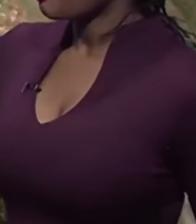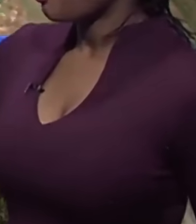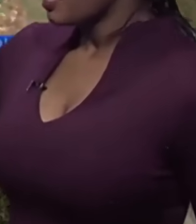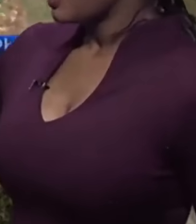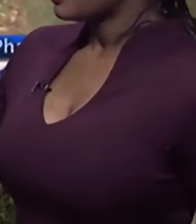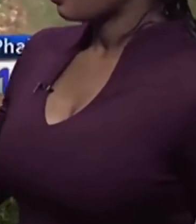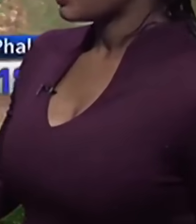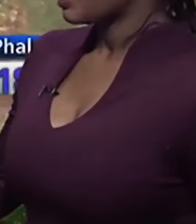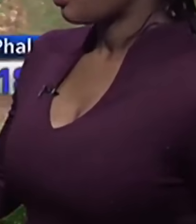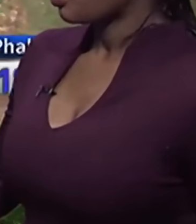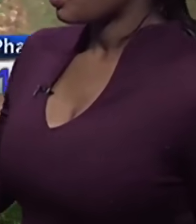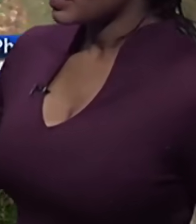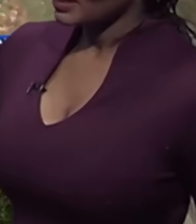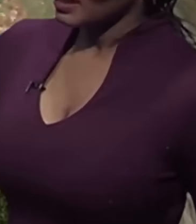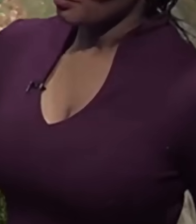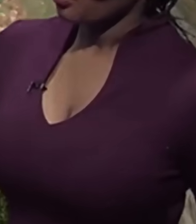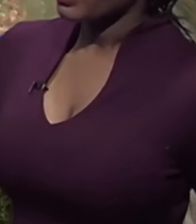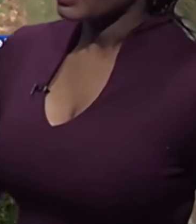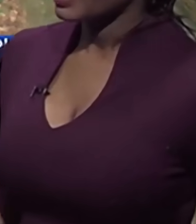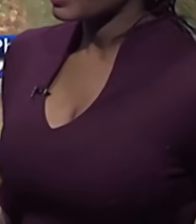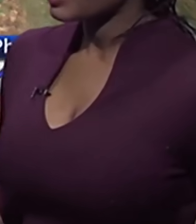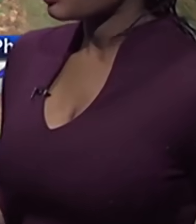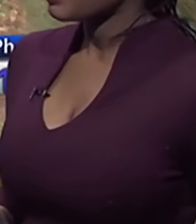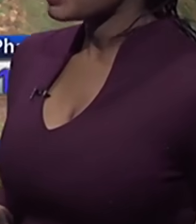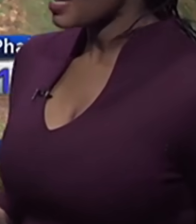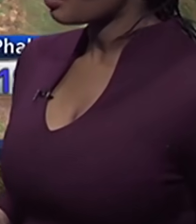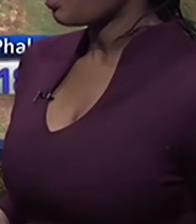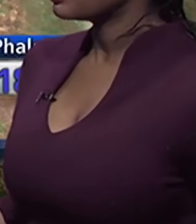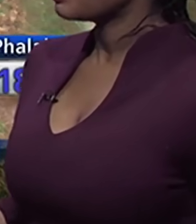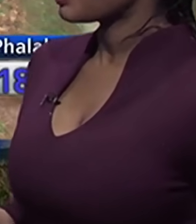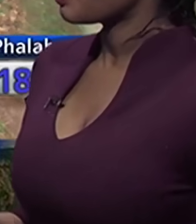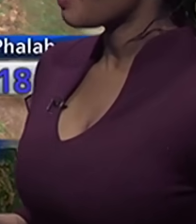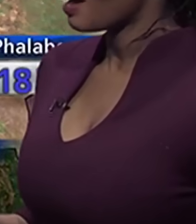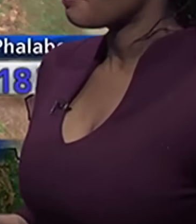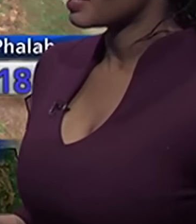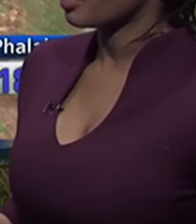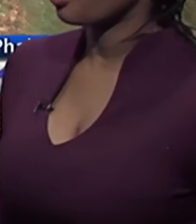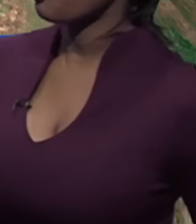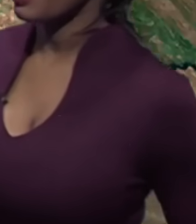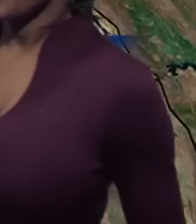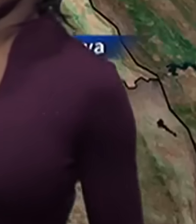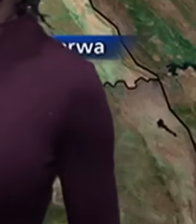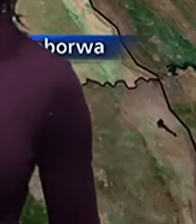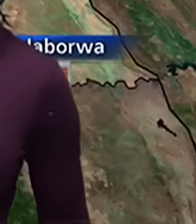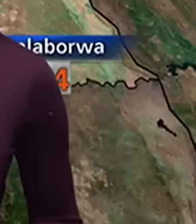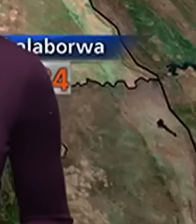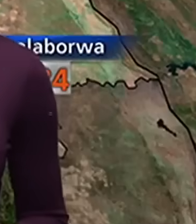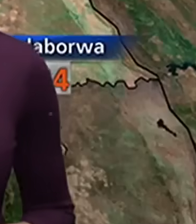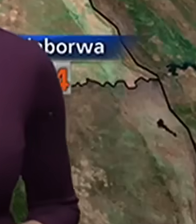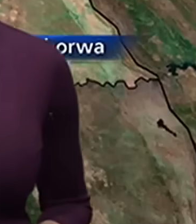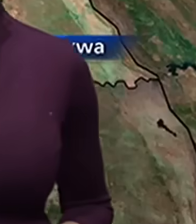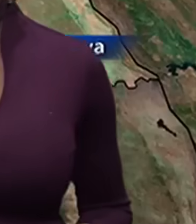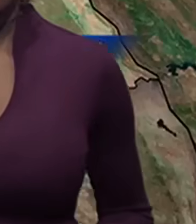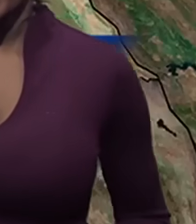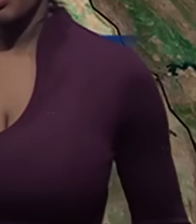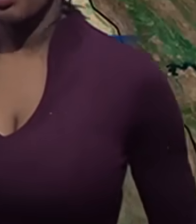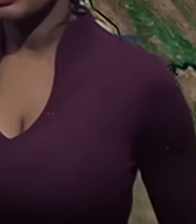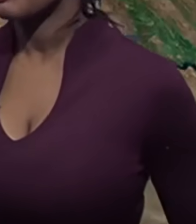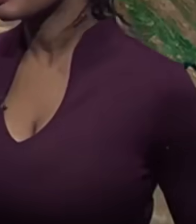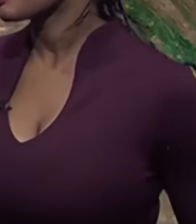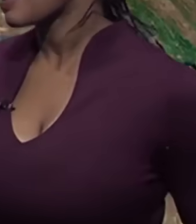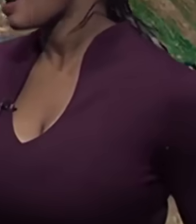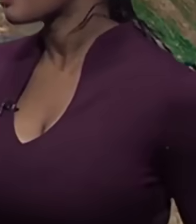Limpopo le teng go tla nna le gone go itekanela Polokwane ka digata di le 13 go a go di le 31 re lebelela Thabazimbi ka digata di le 18 go a go di